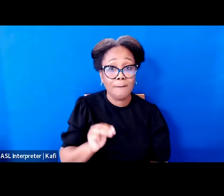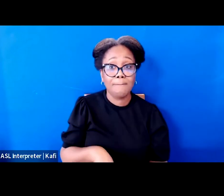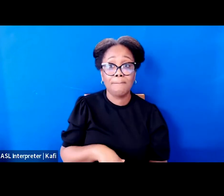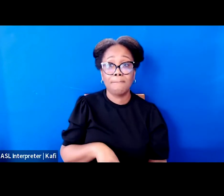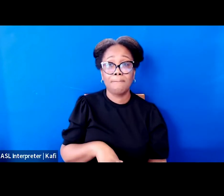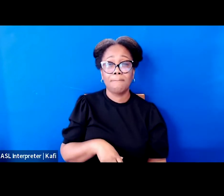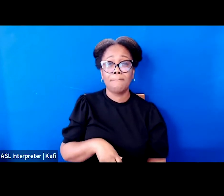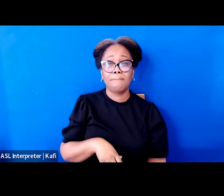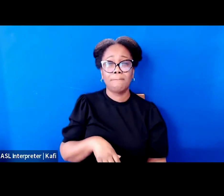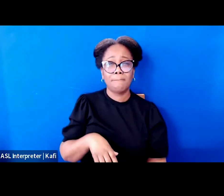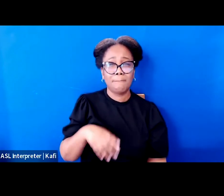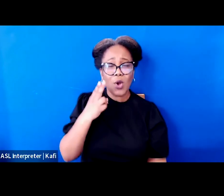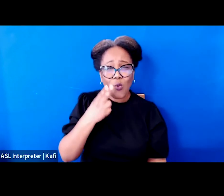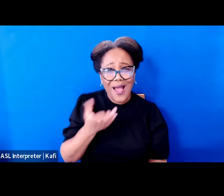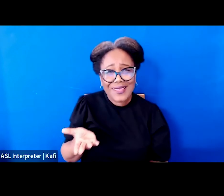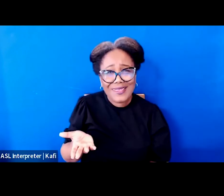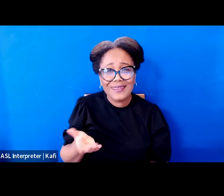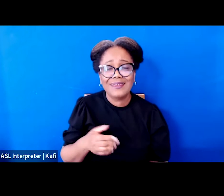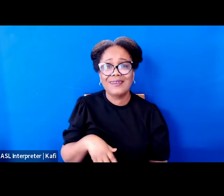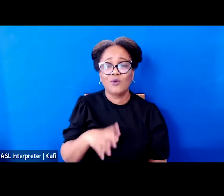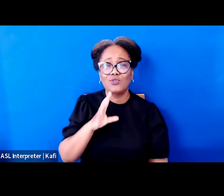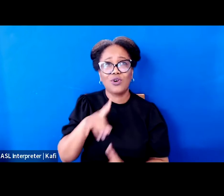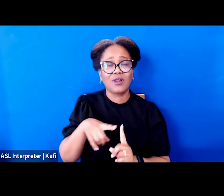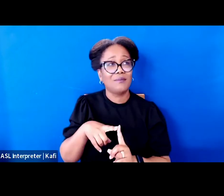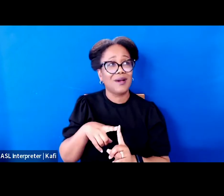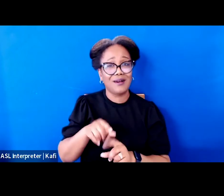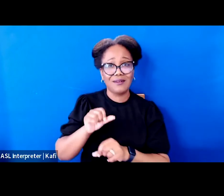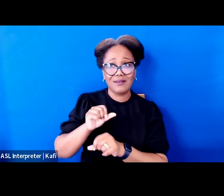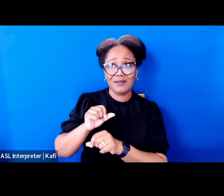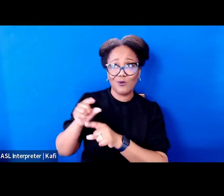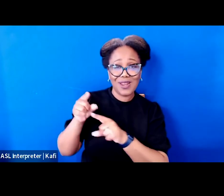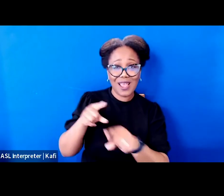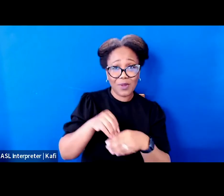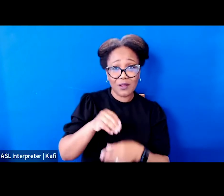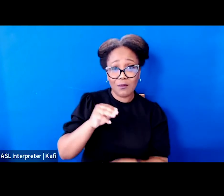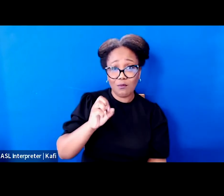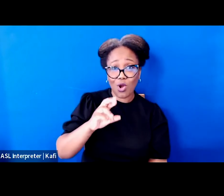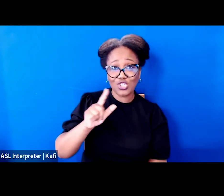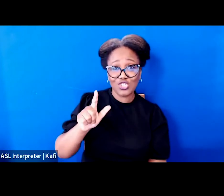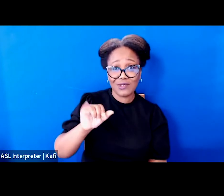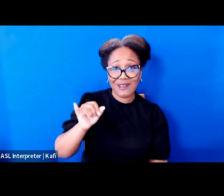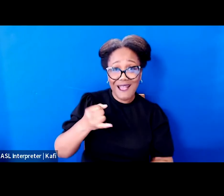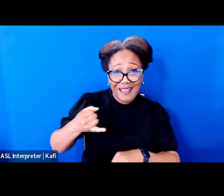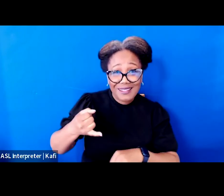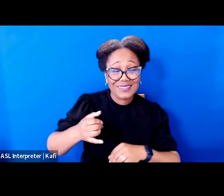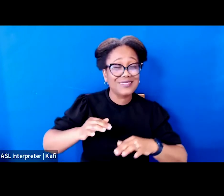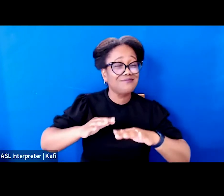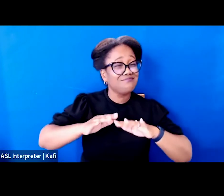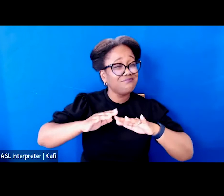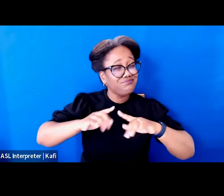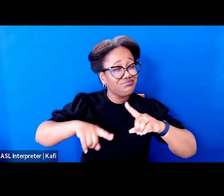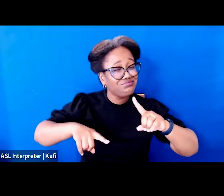earlier, right? We're talking about occupations of the Marshall Islands. So there is a